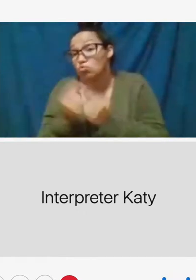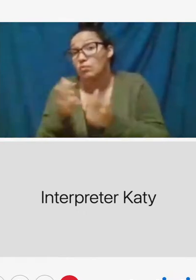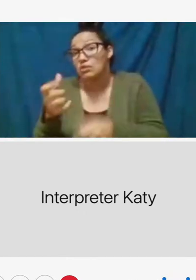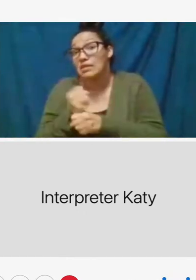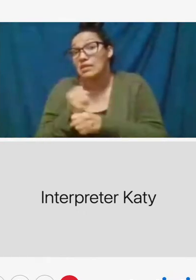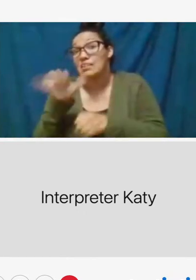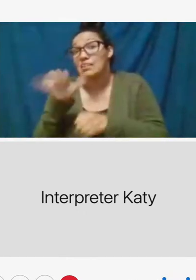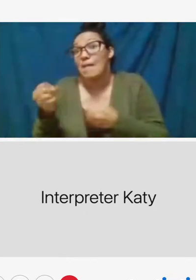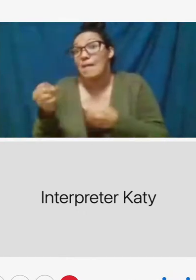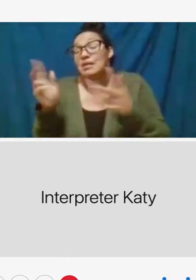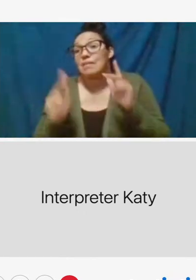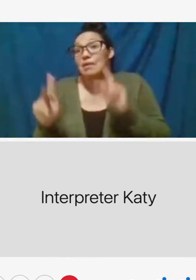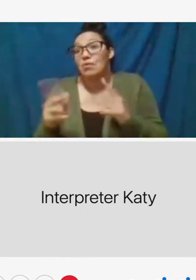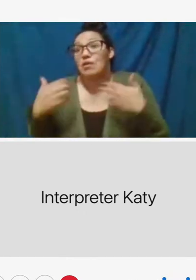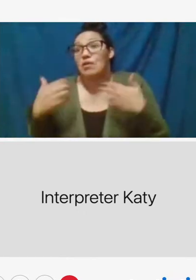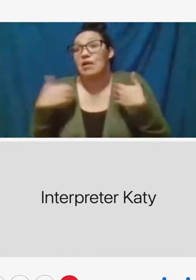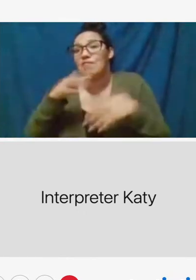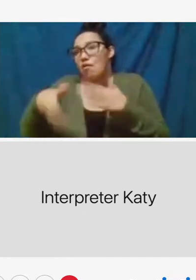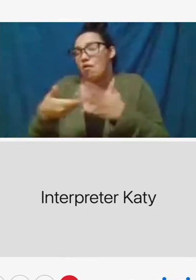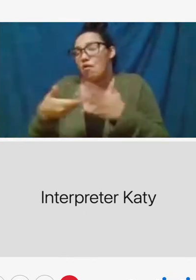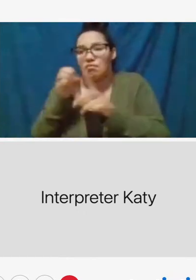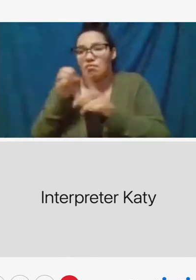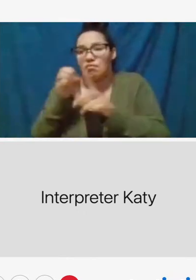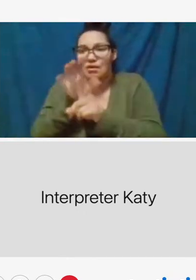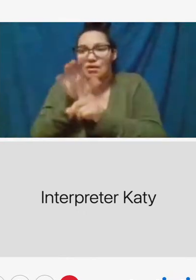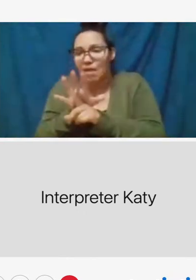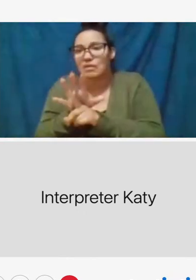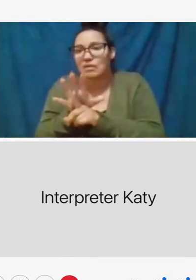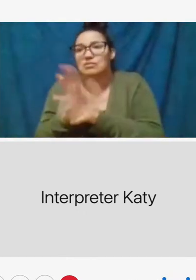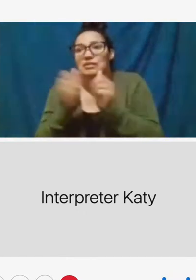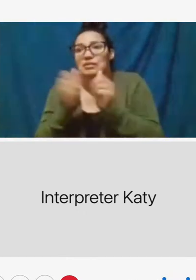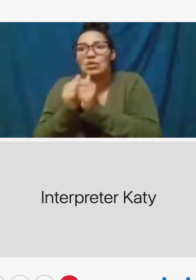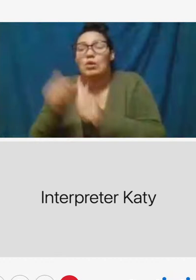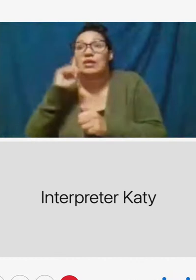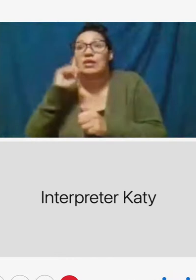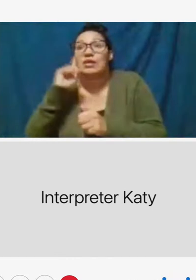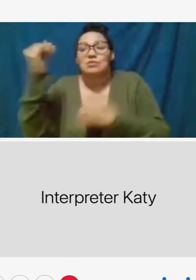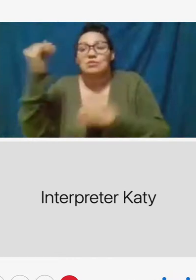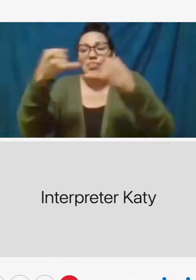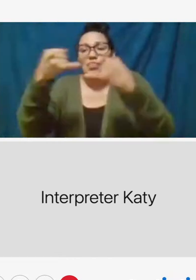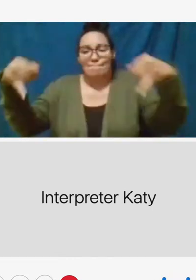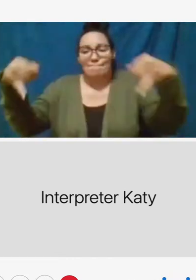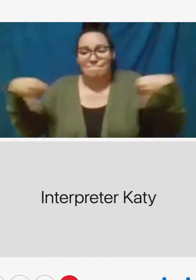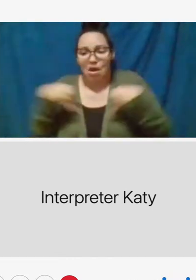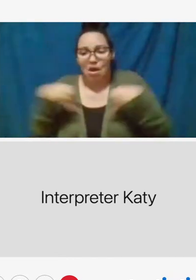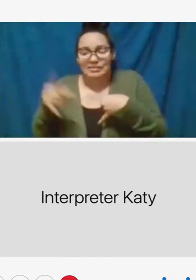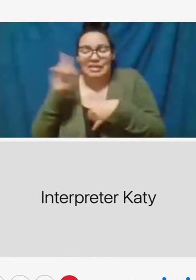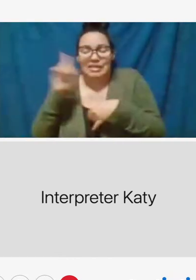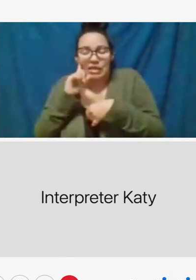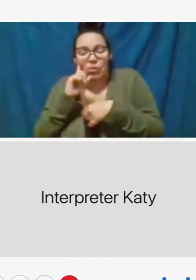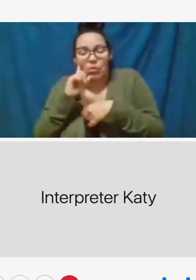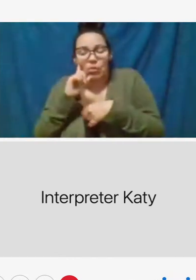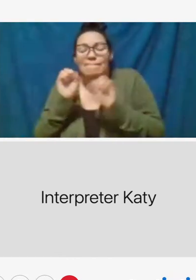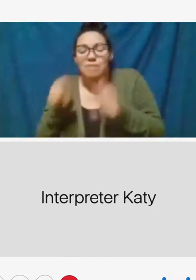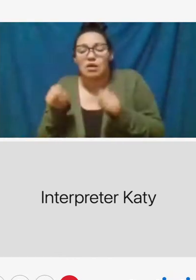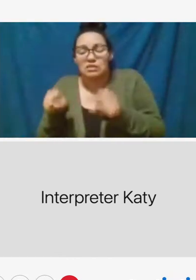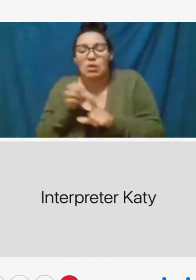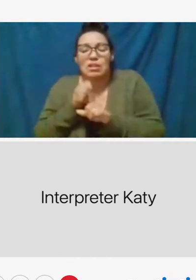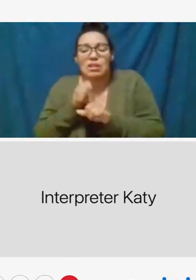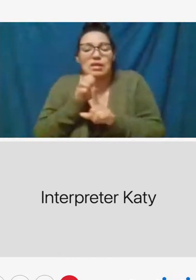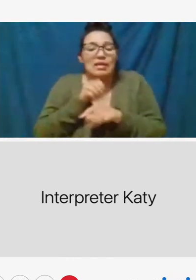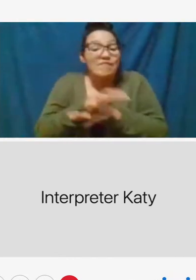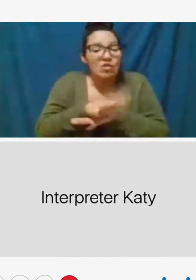impact where we're all kind of thinking outside the box of what could potentially be impacted um is amazing so uh